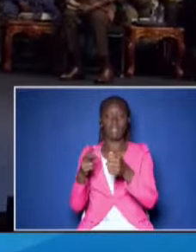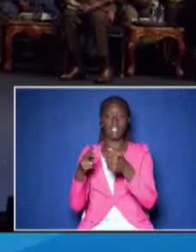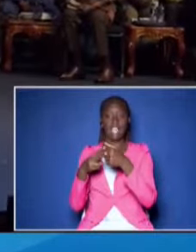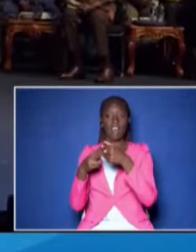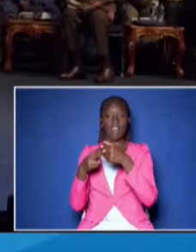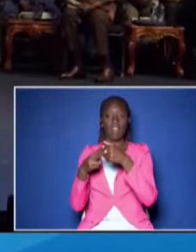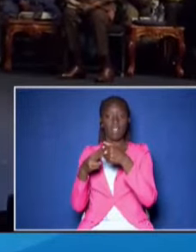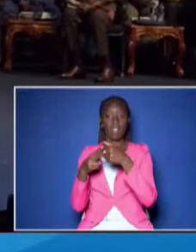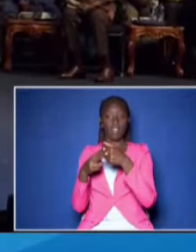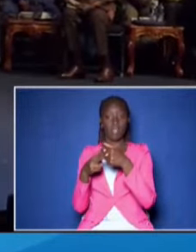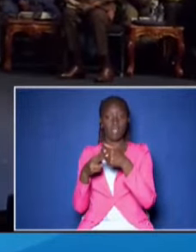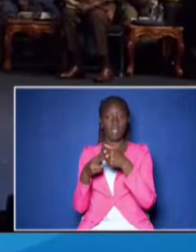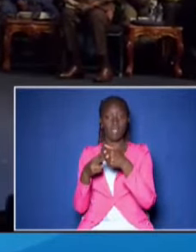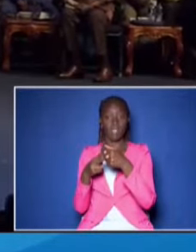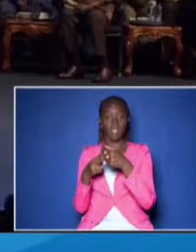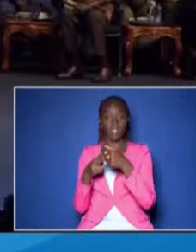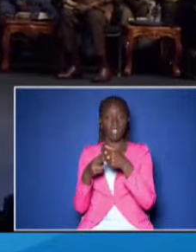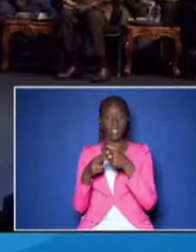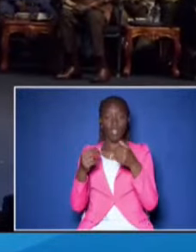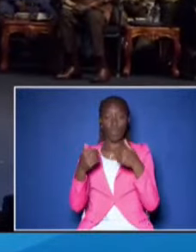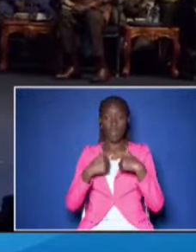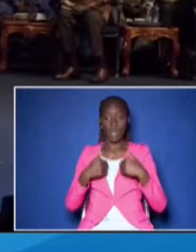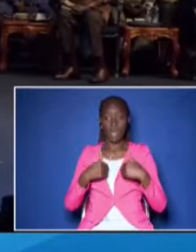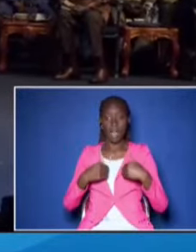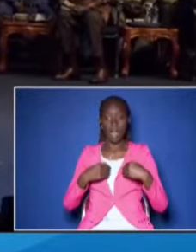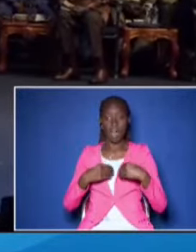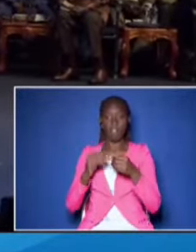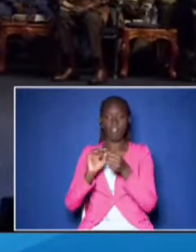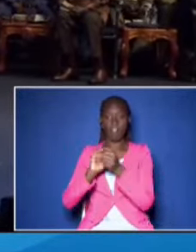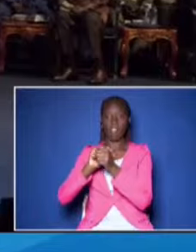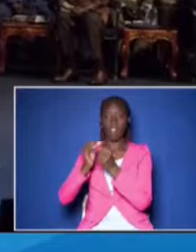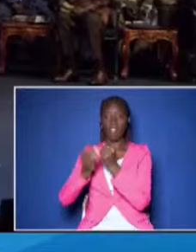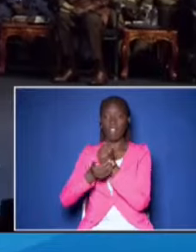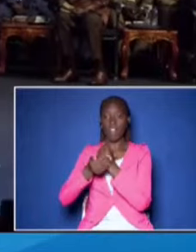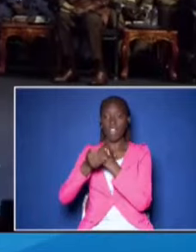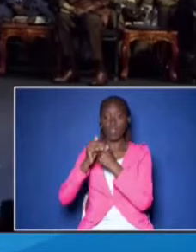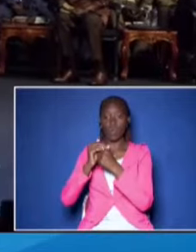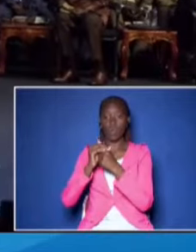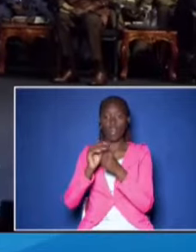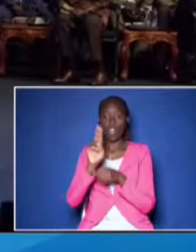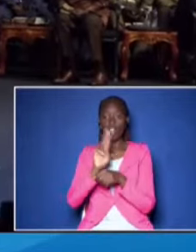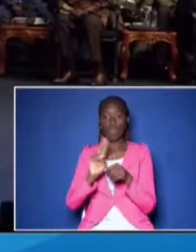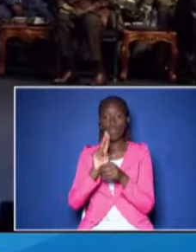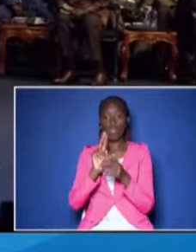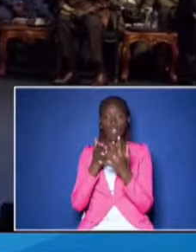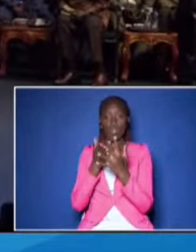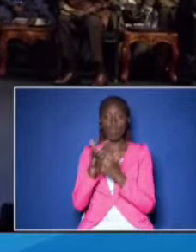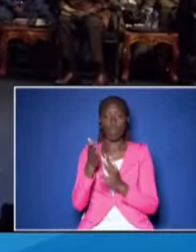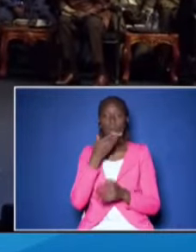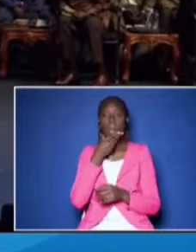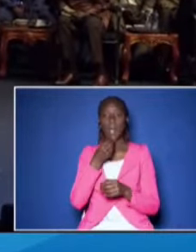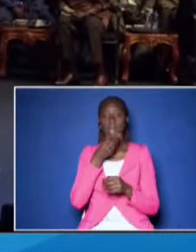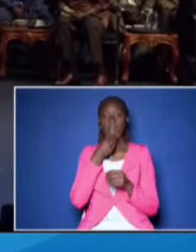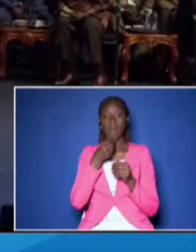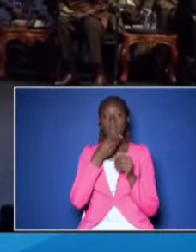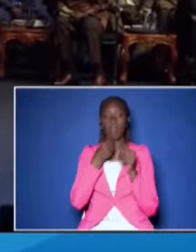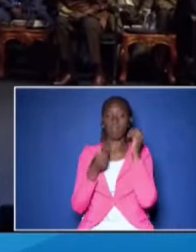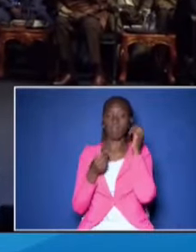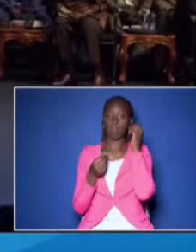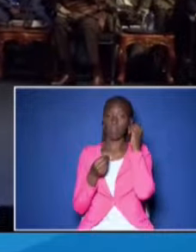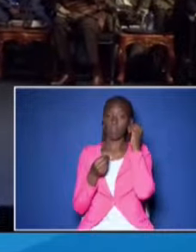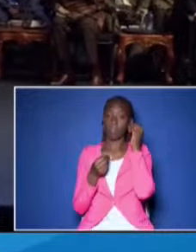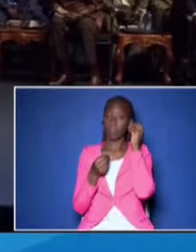times the Earth and vessel it came through and often they did not even know what they